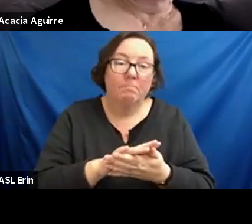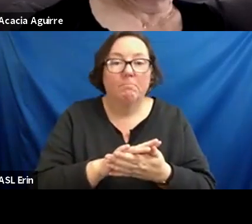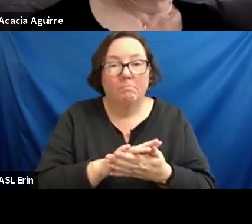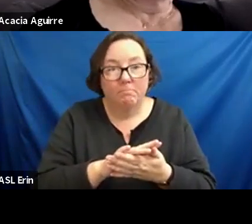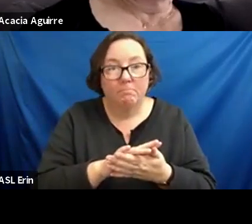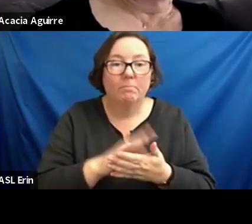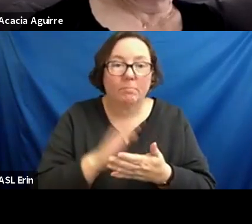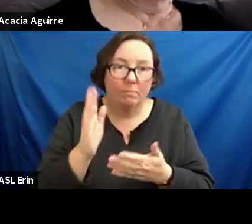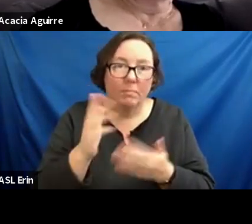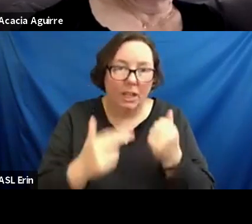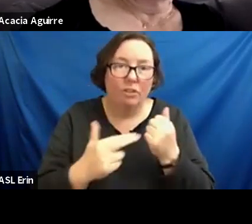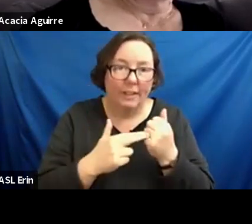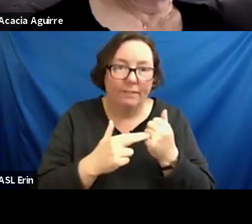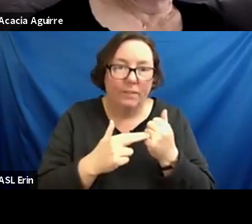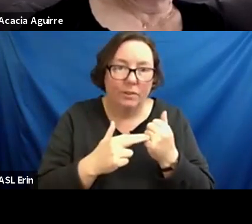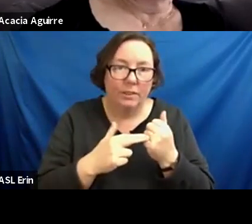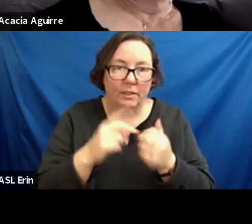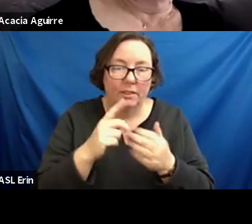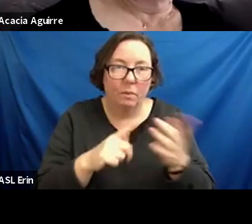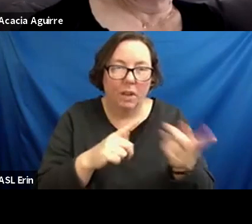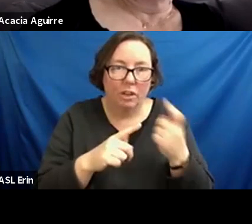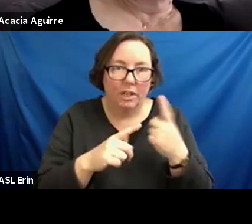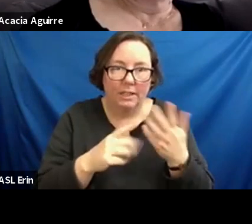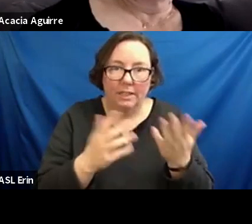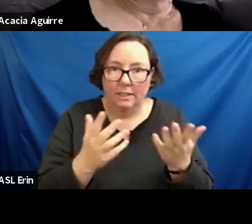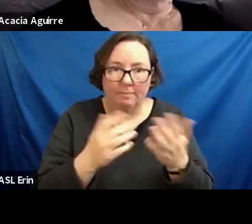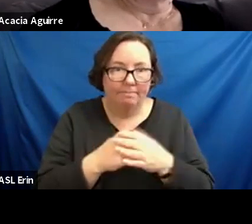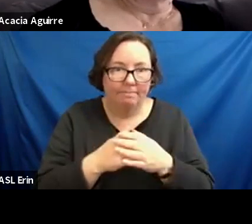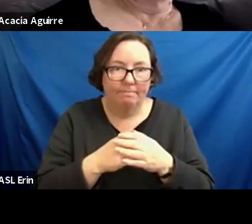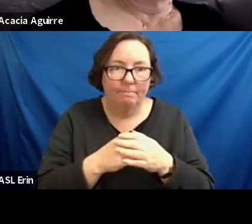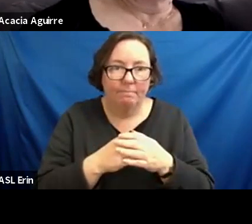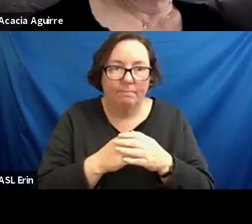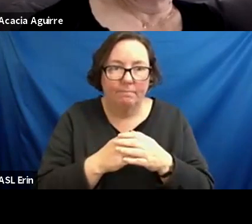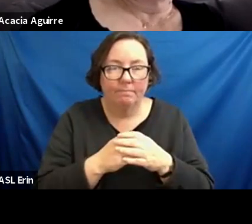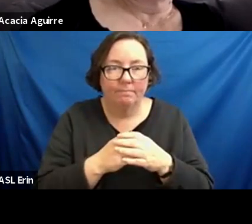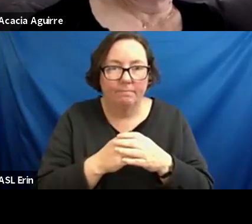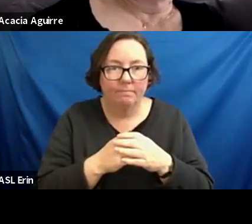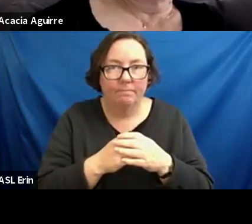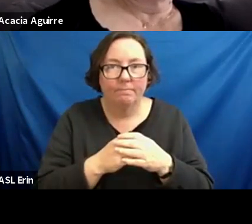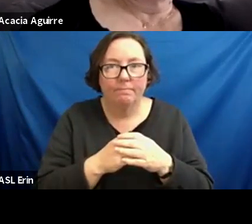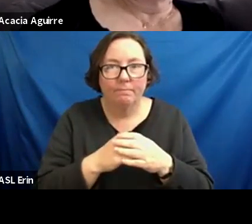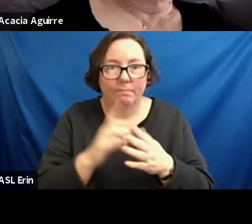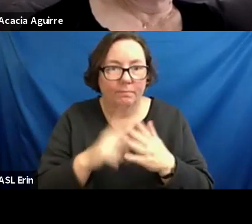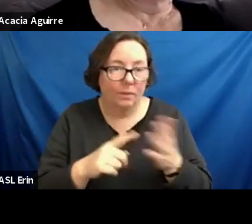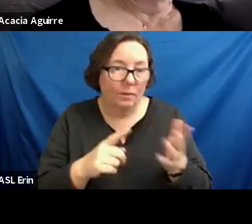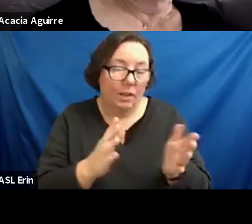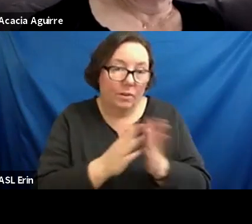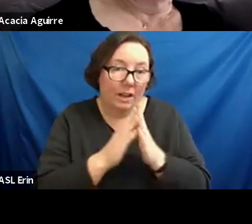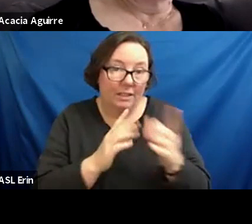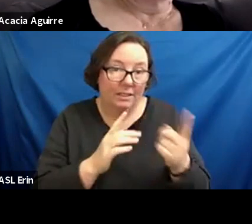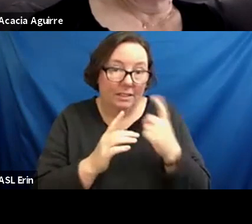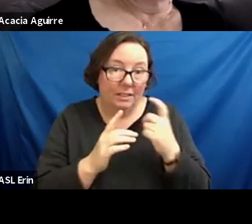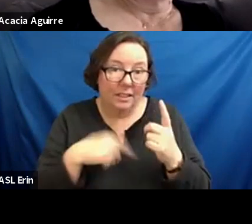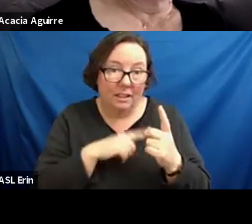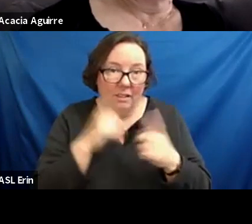it will reinforce, I think, what you're asking the task force to consider.